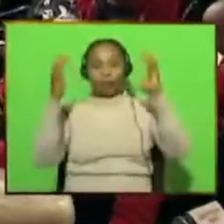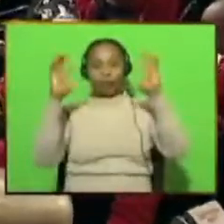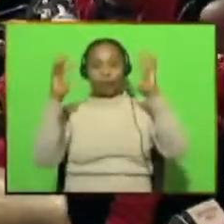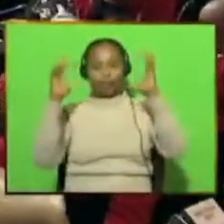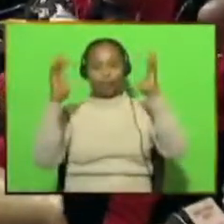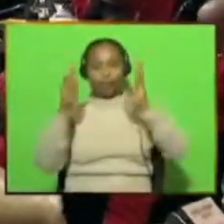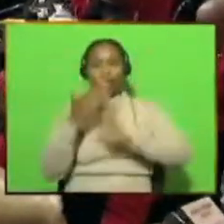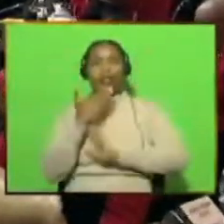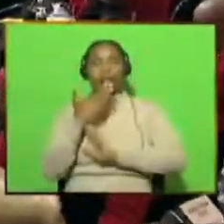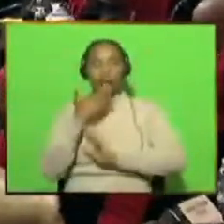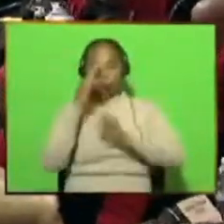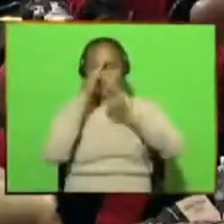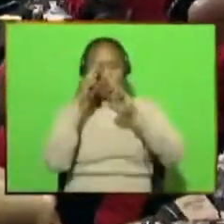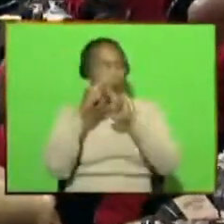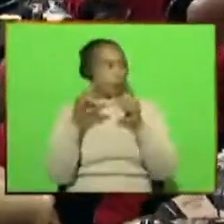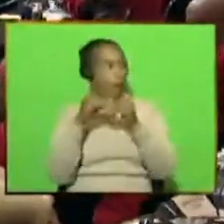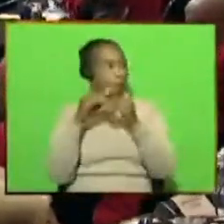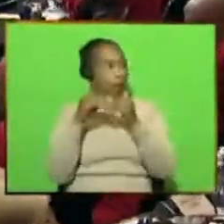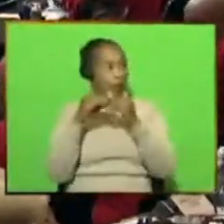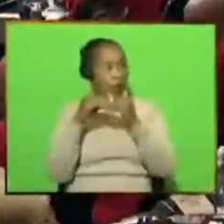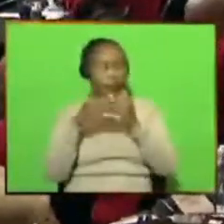Thank you, honorable members.